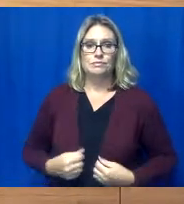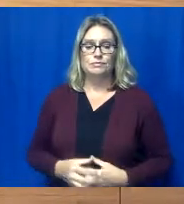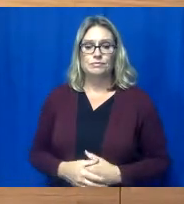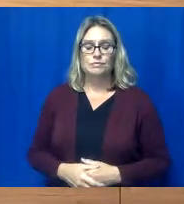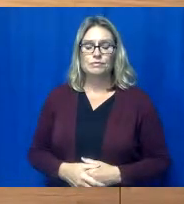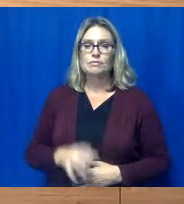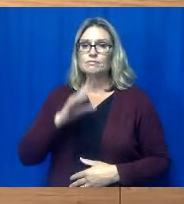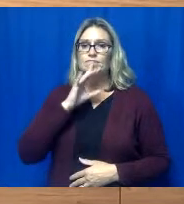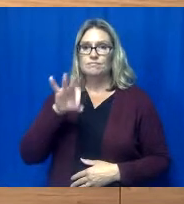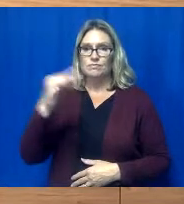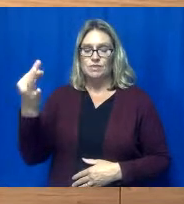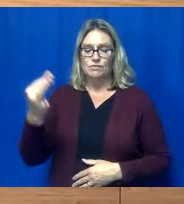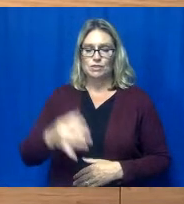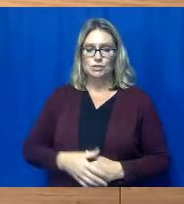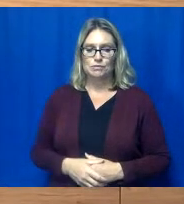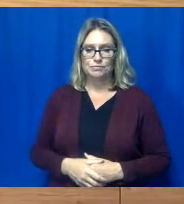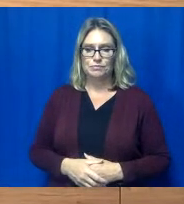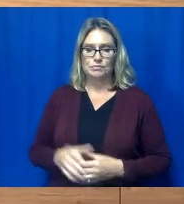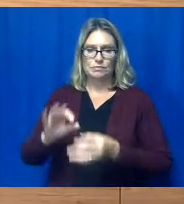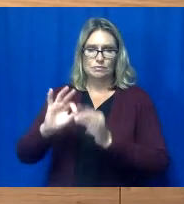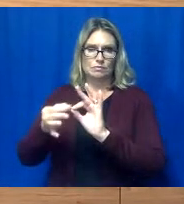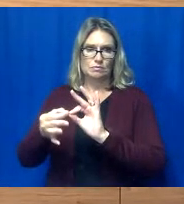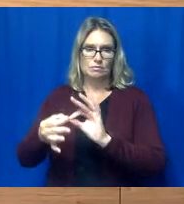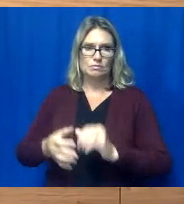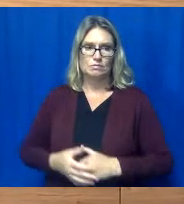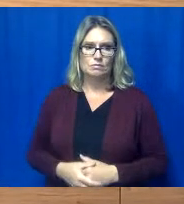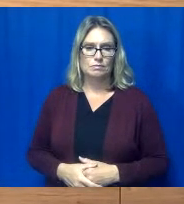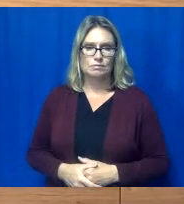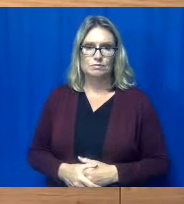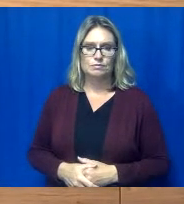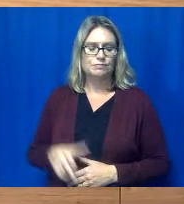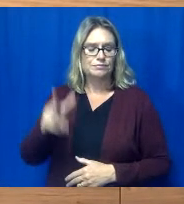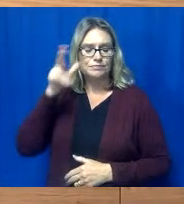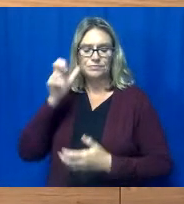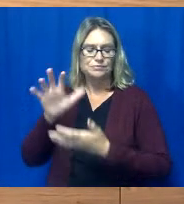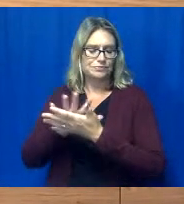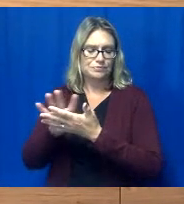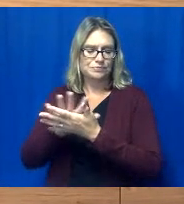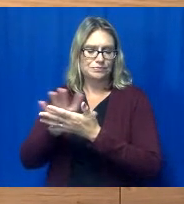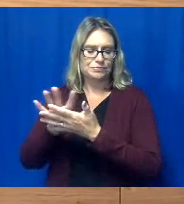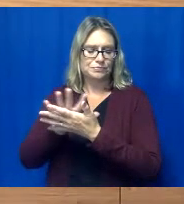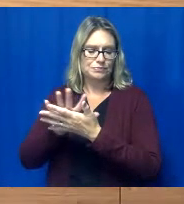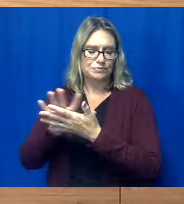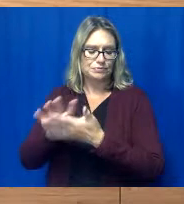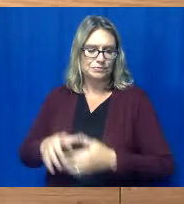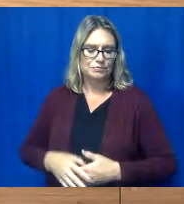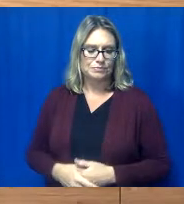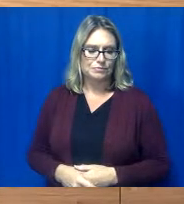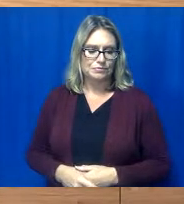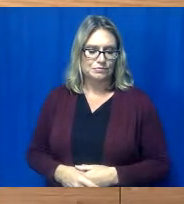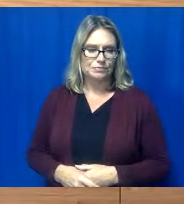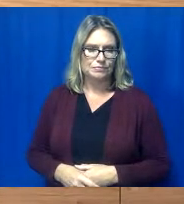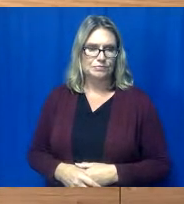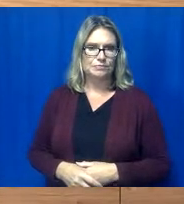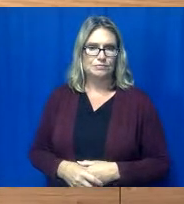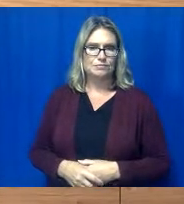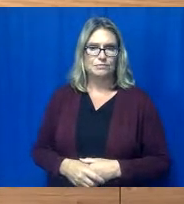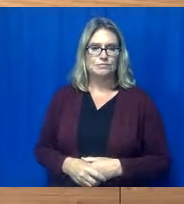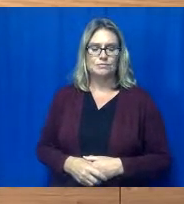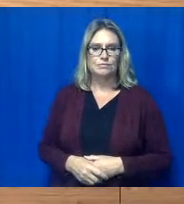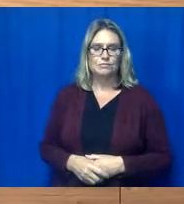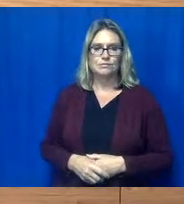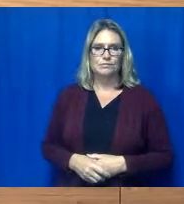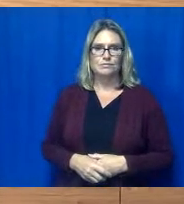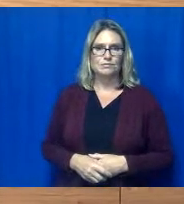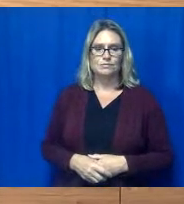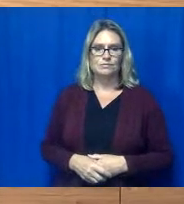So do you expect that for people not to respect as much the new measures because we launched the green phase in